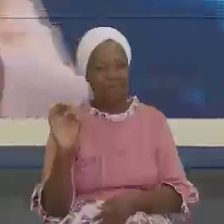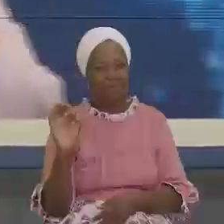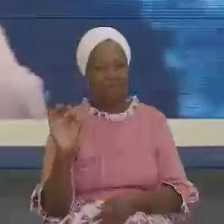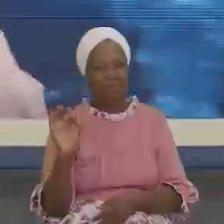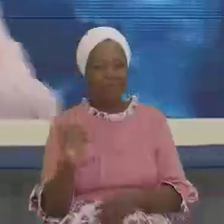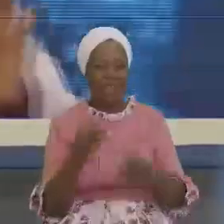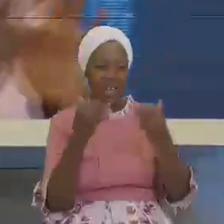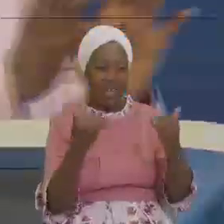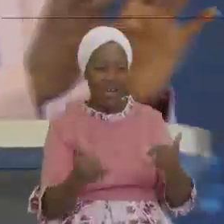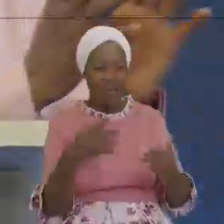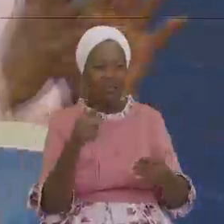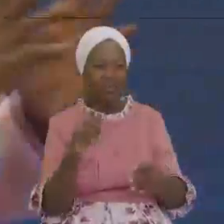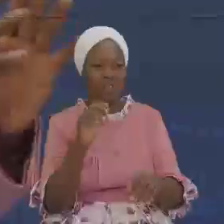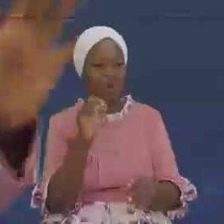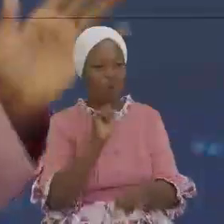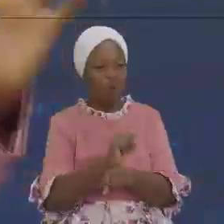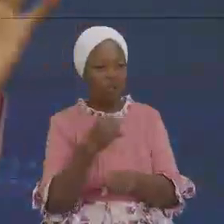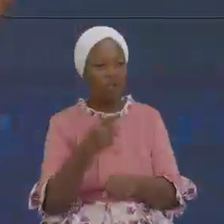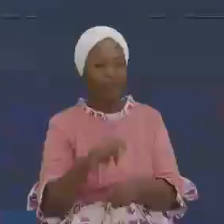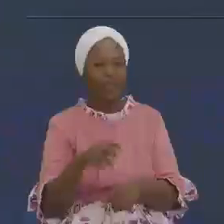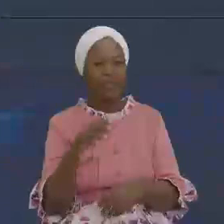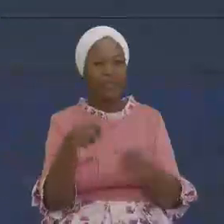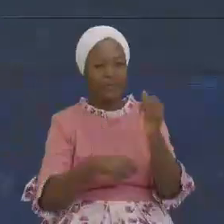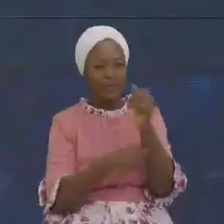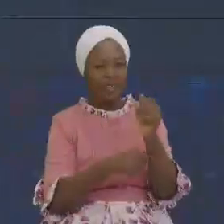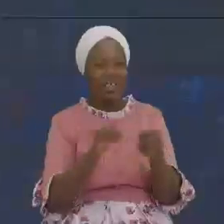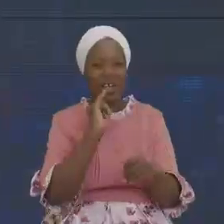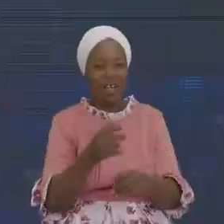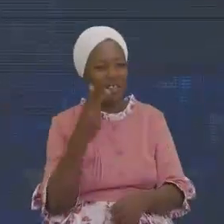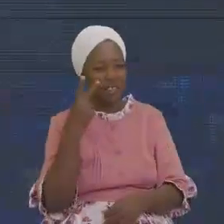the works of the flesh are manifest.